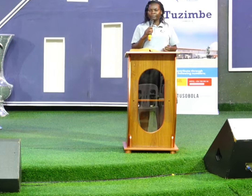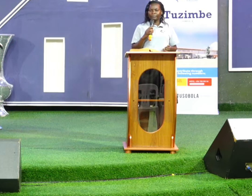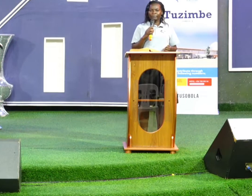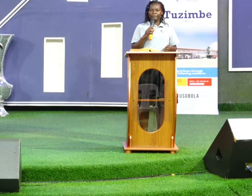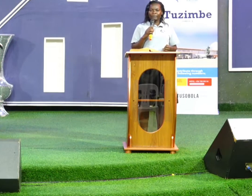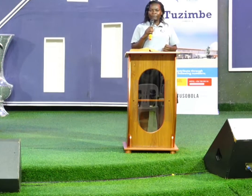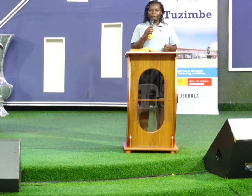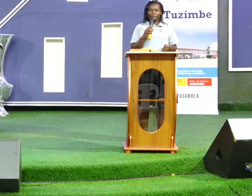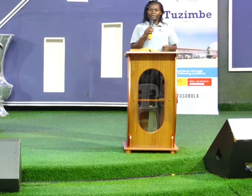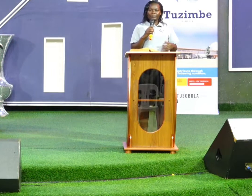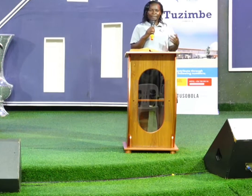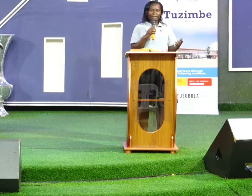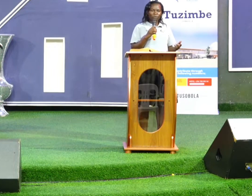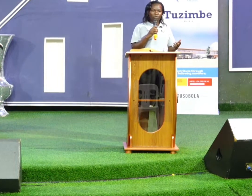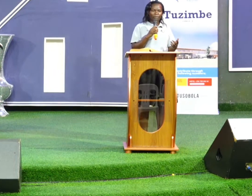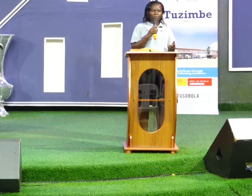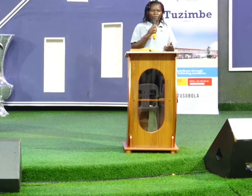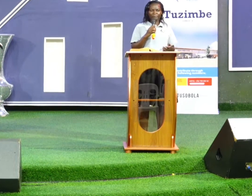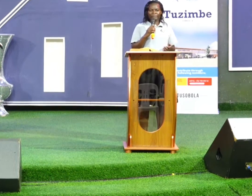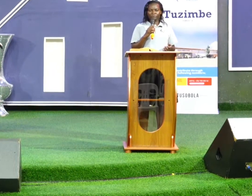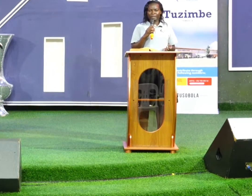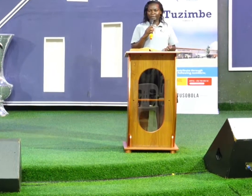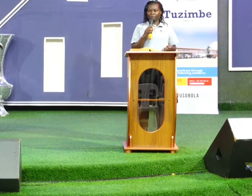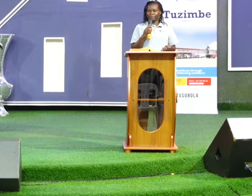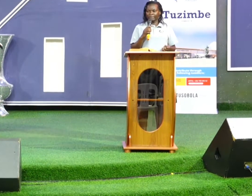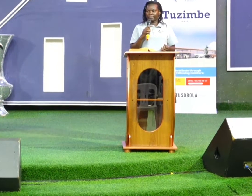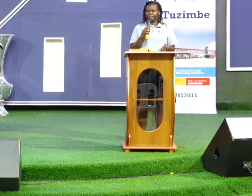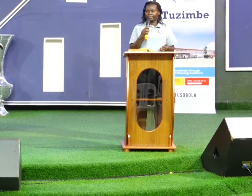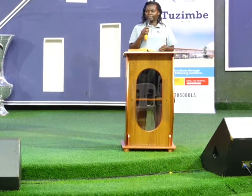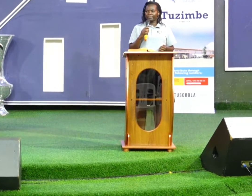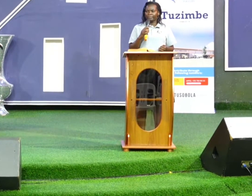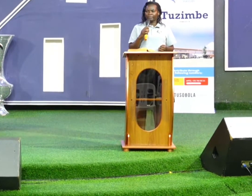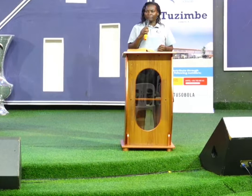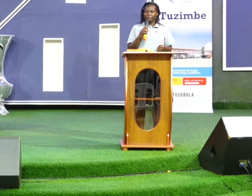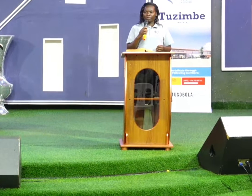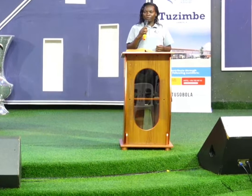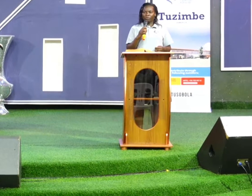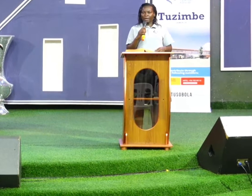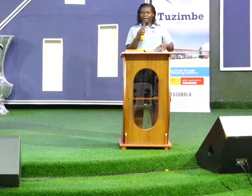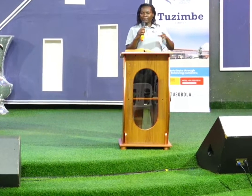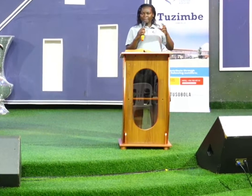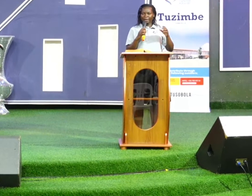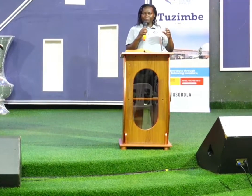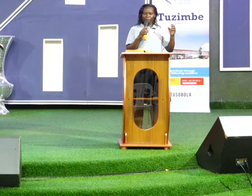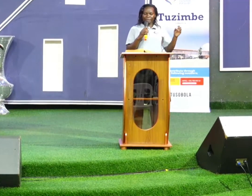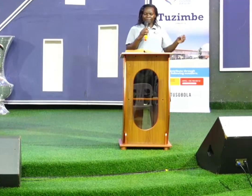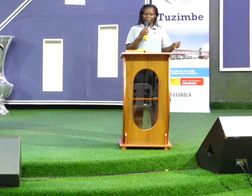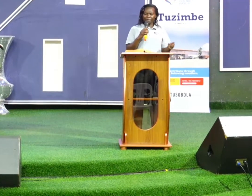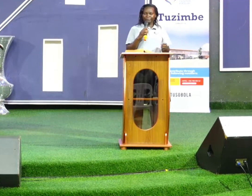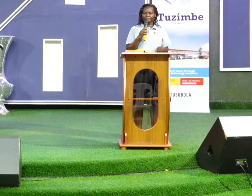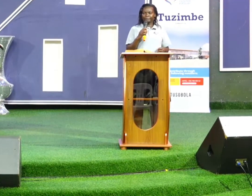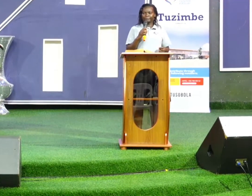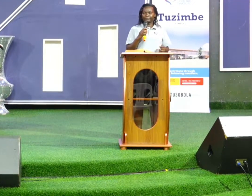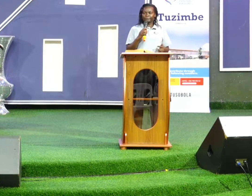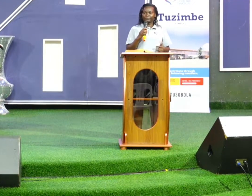started grumbling before the Lord. Ne batandika okwemulugunya mu maaso ga Katonda. Because they had a negative report. Kubanga baalina report embi.